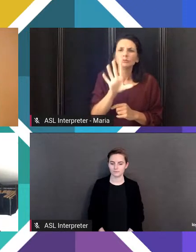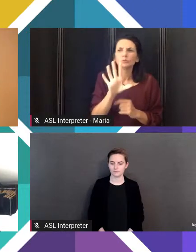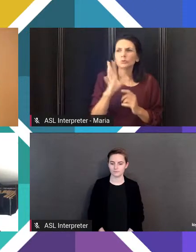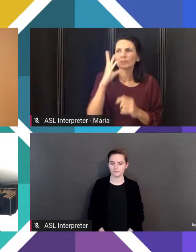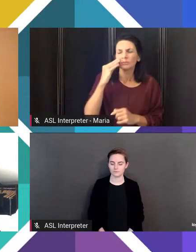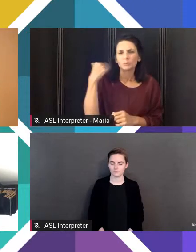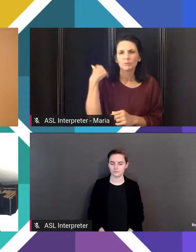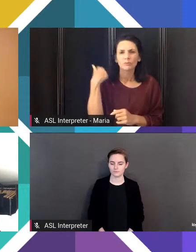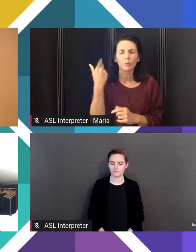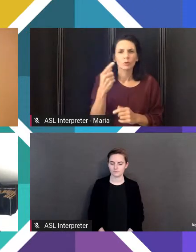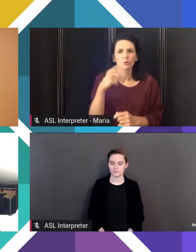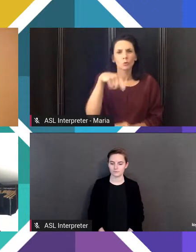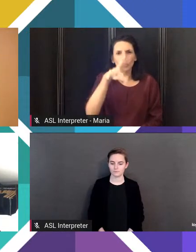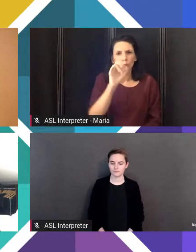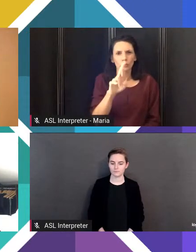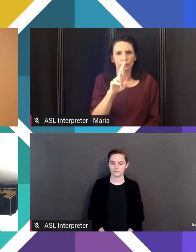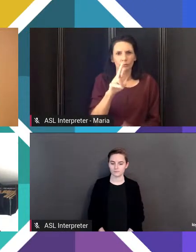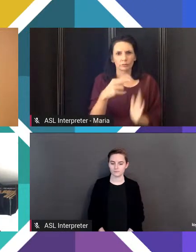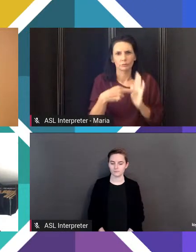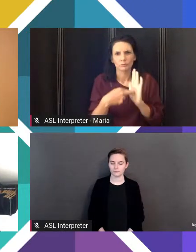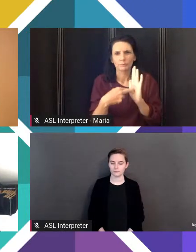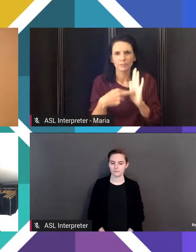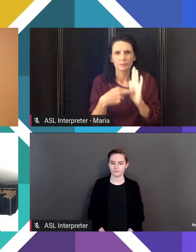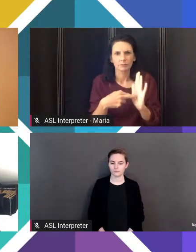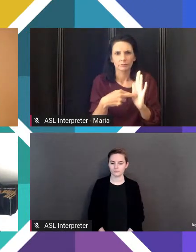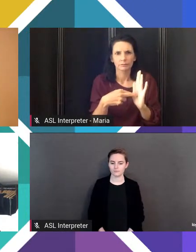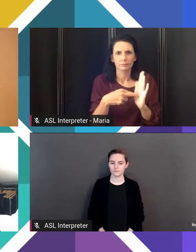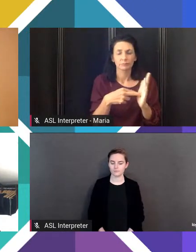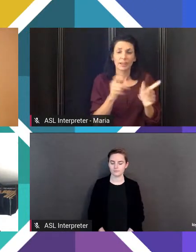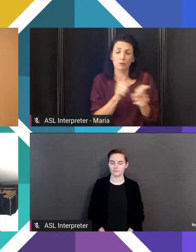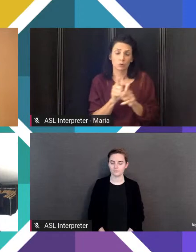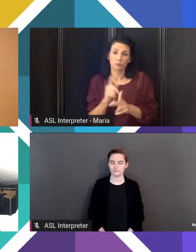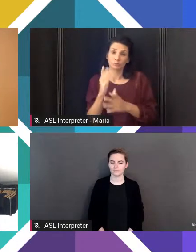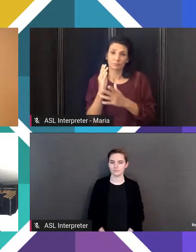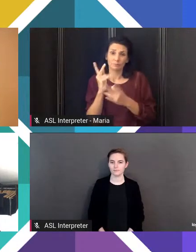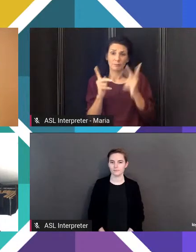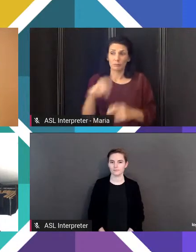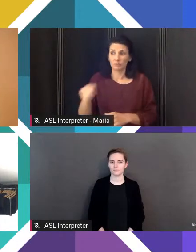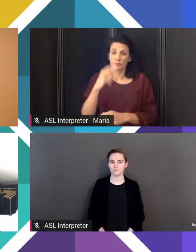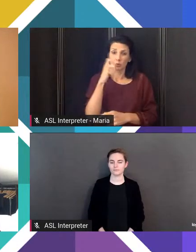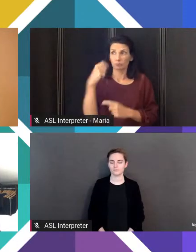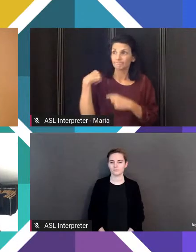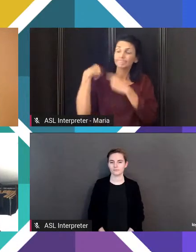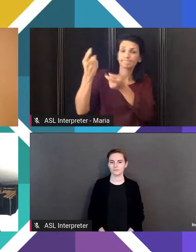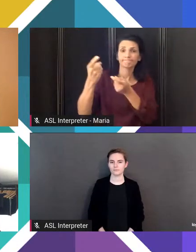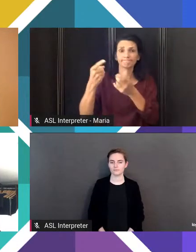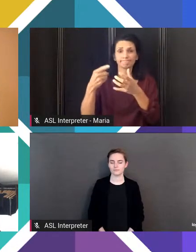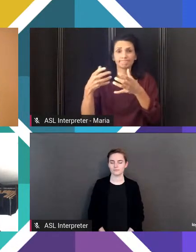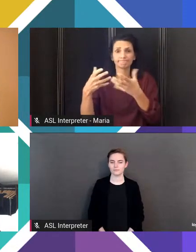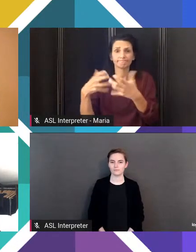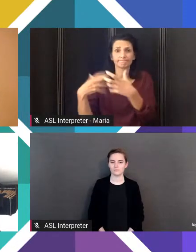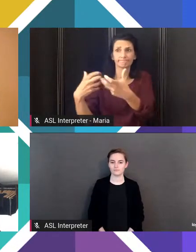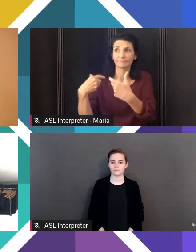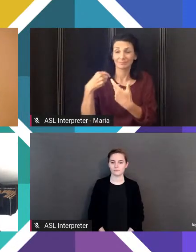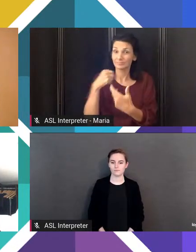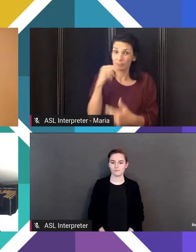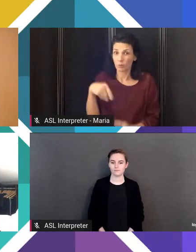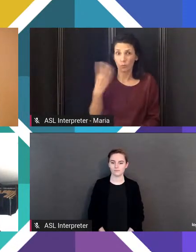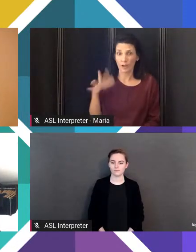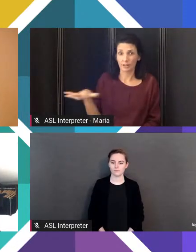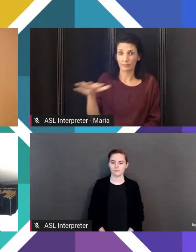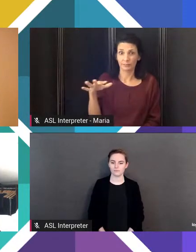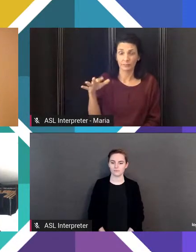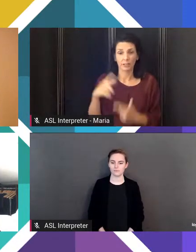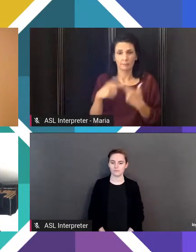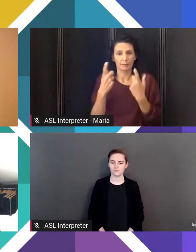representation, and also folks in the movement who were not white. Because I will say, it should not have taken for me to get to college